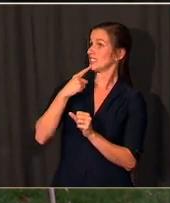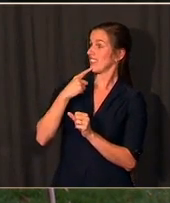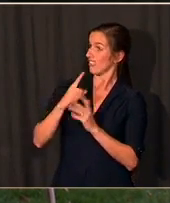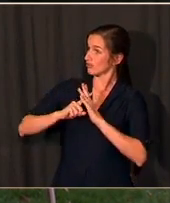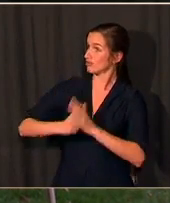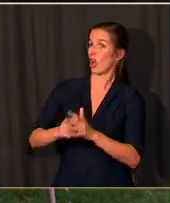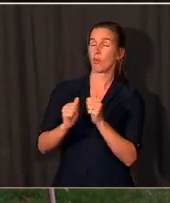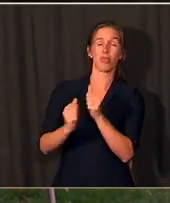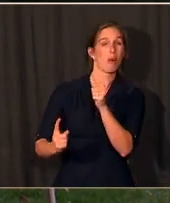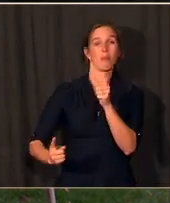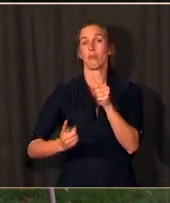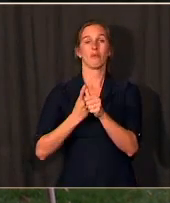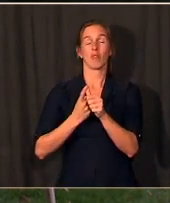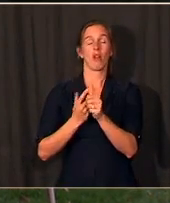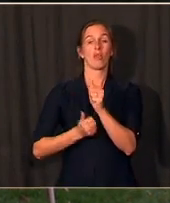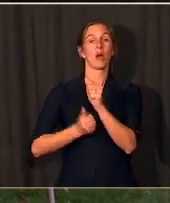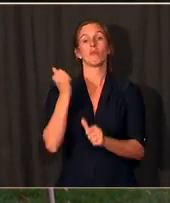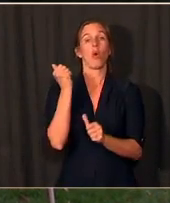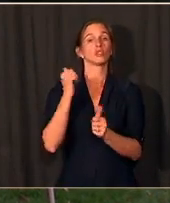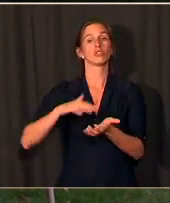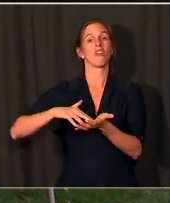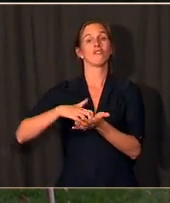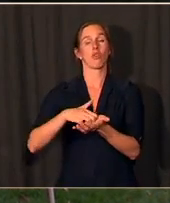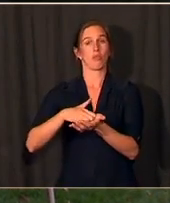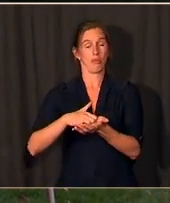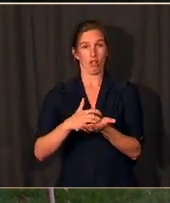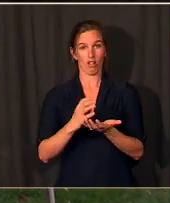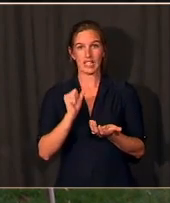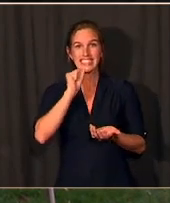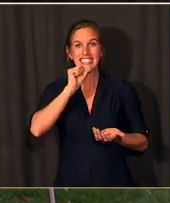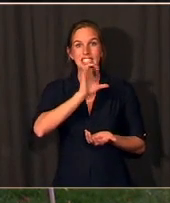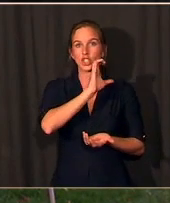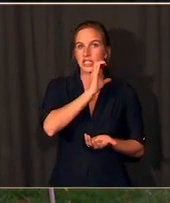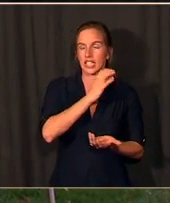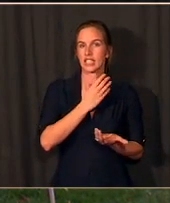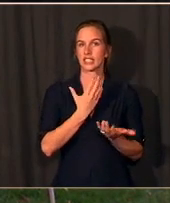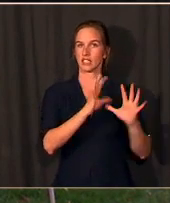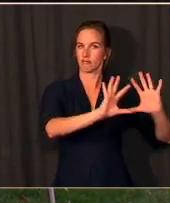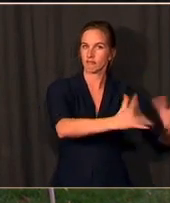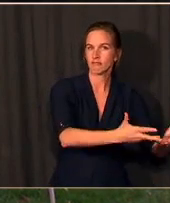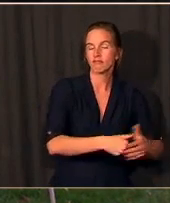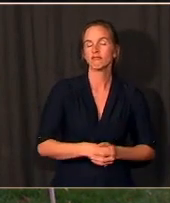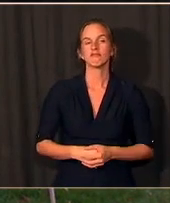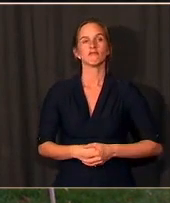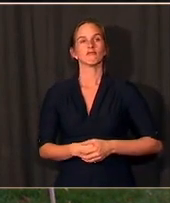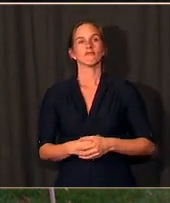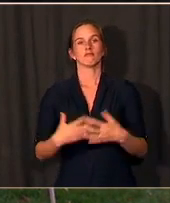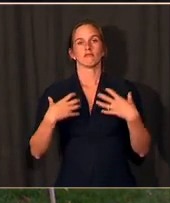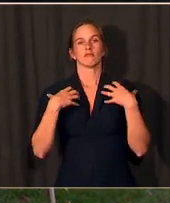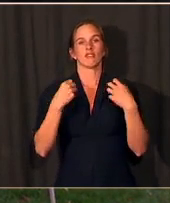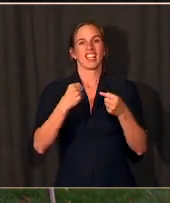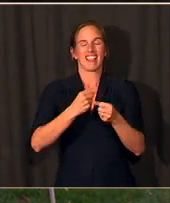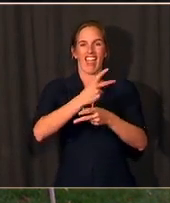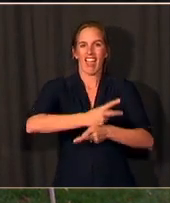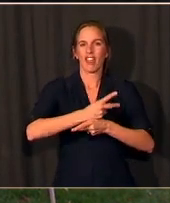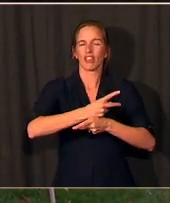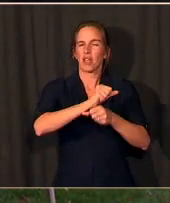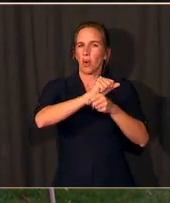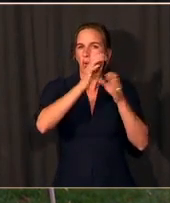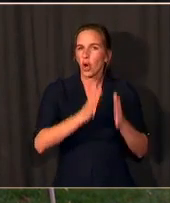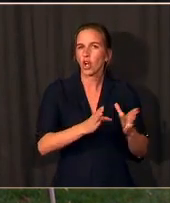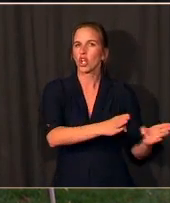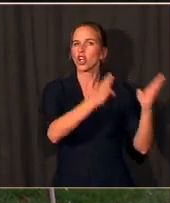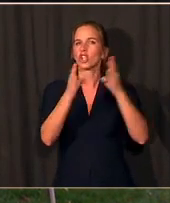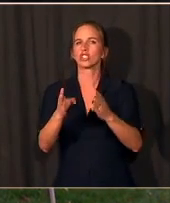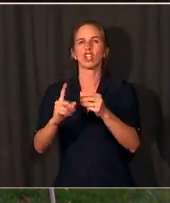vulnerable, beginning with our seniors all across this country, beginning with our healthcare workers and first responders at the point